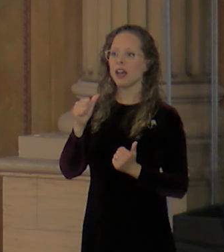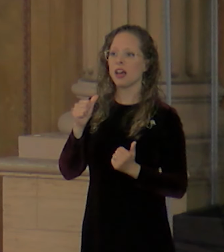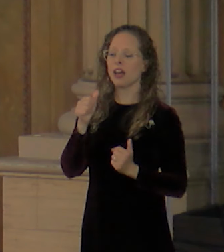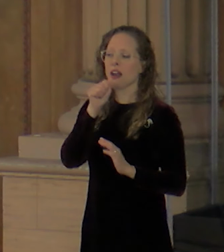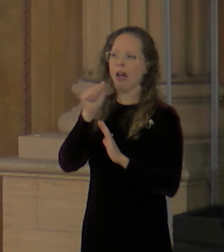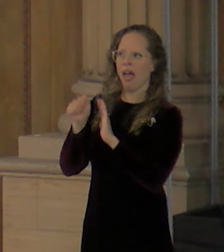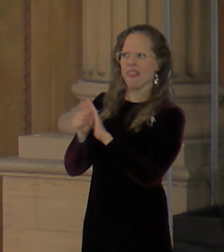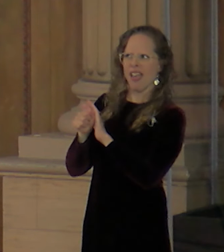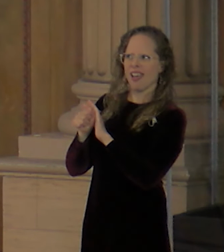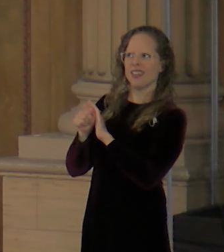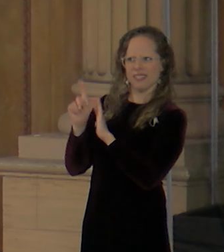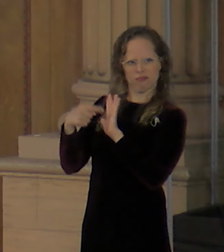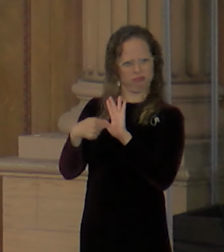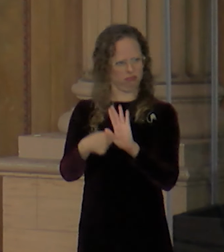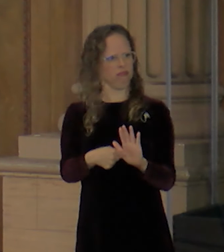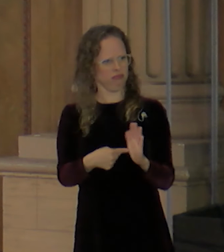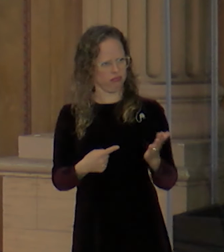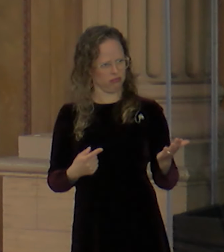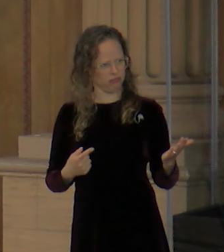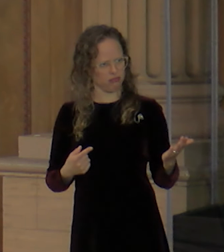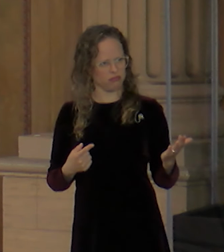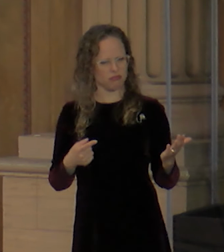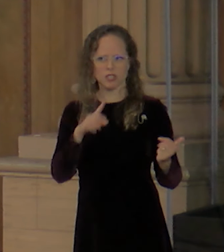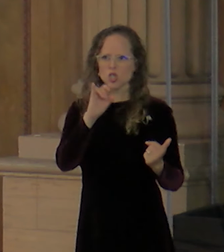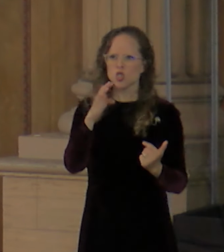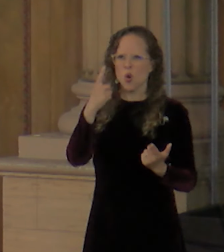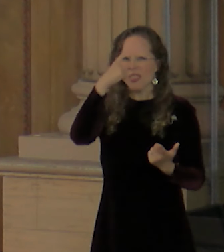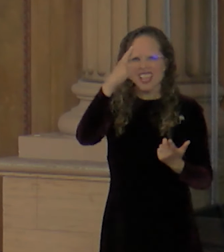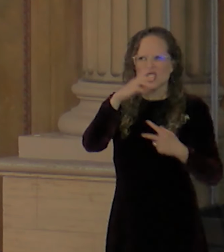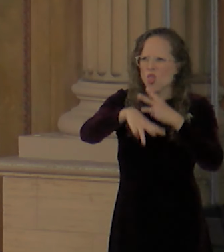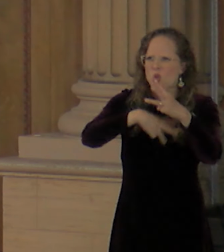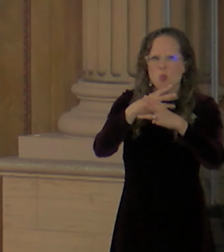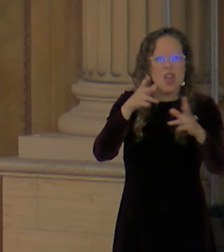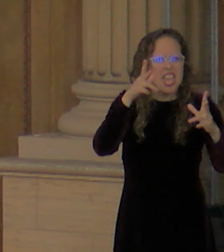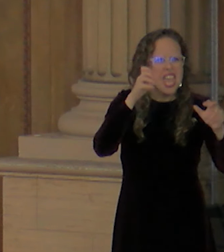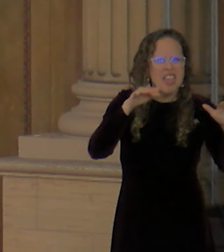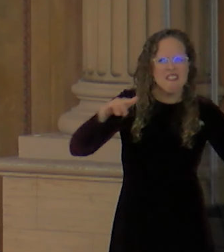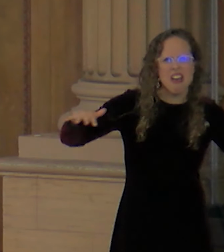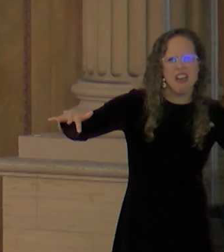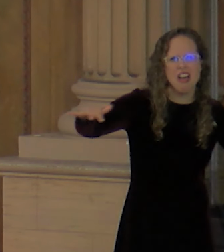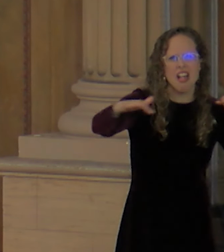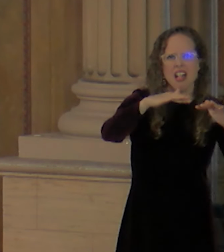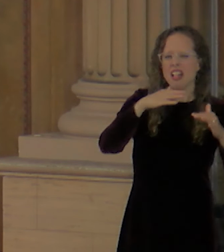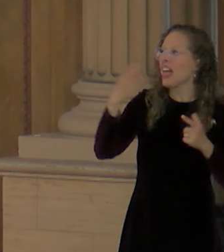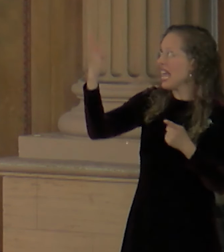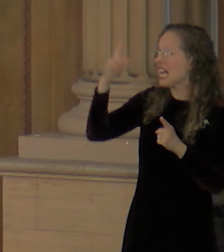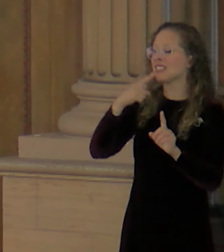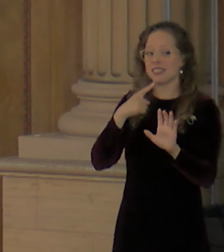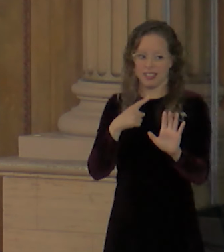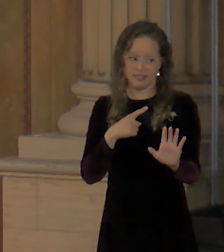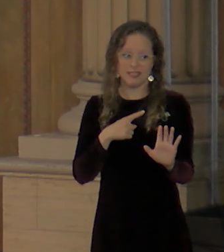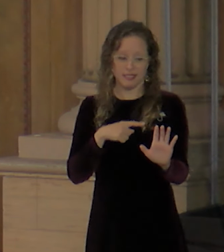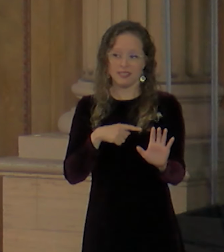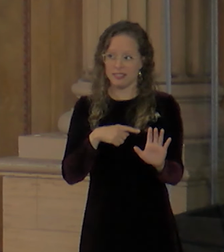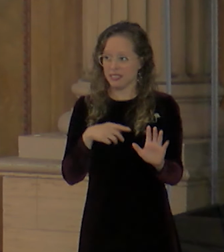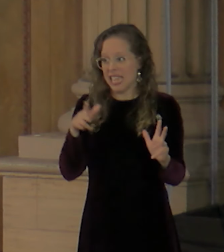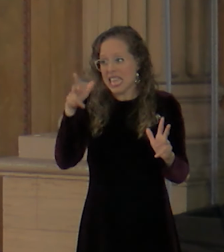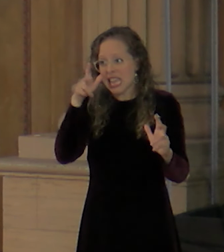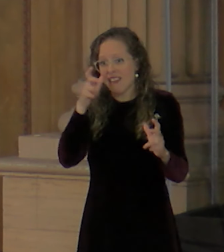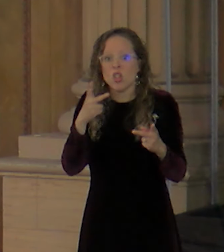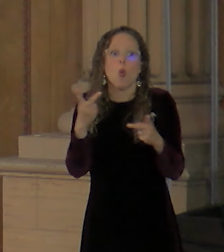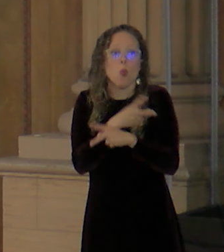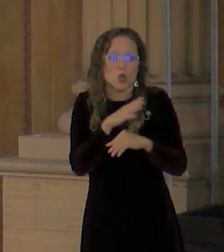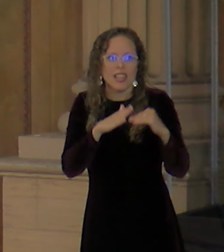So as Job thinks, how could God be good when there's so much evil in the world? God says, evil's actually stronger than you think. It's worse than you